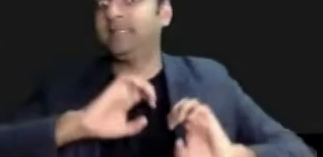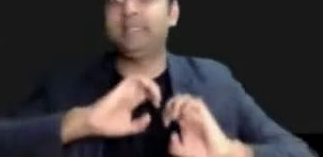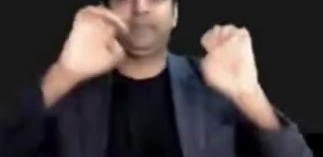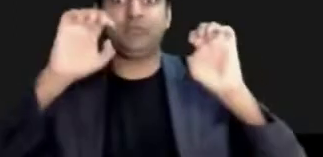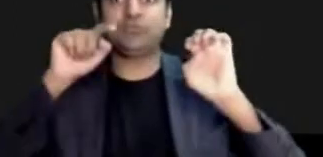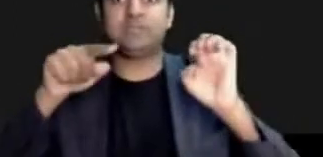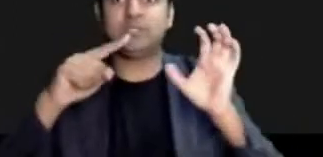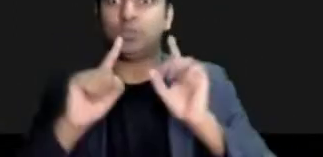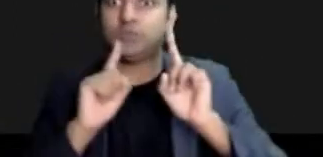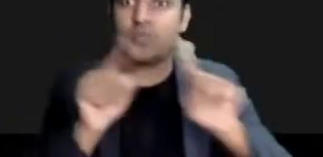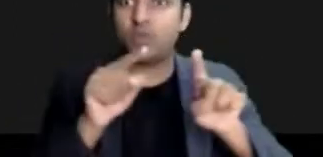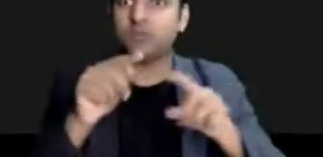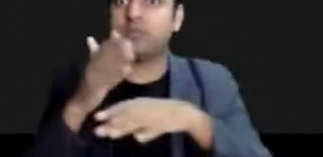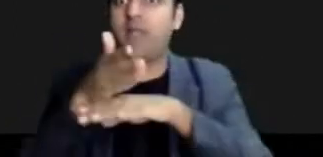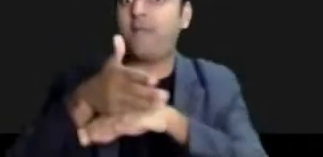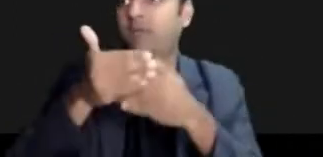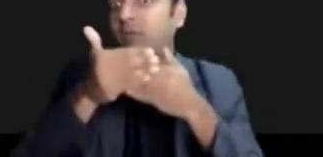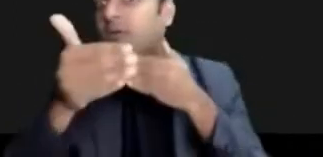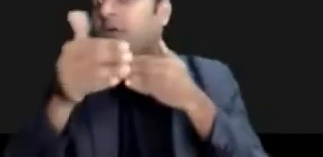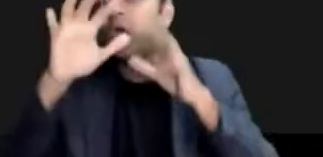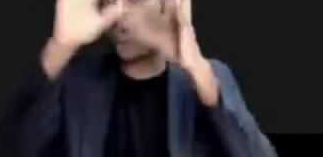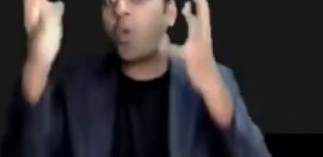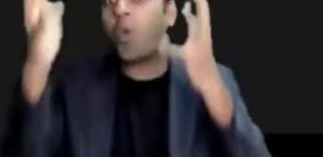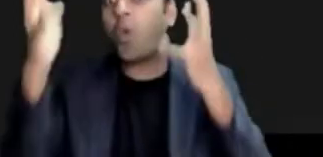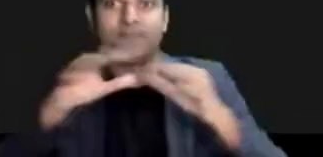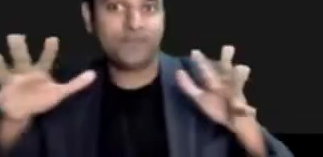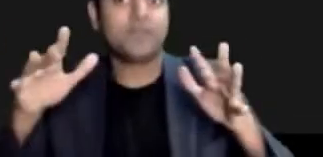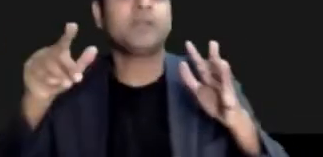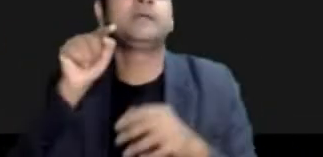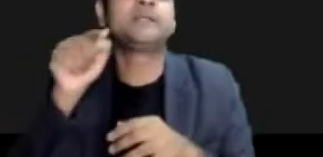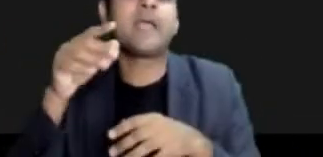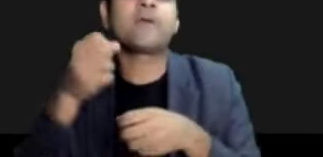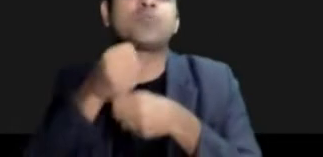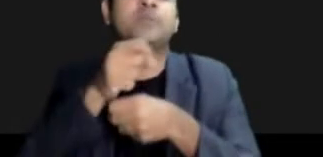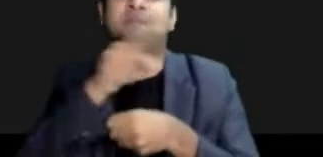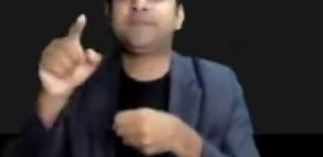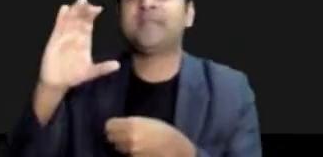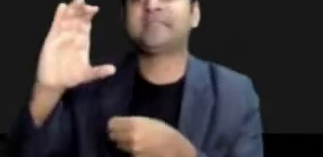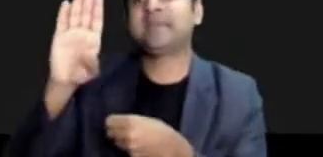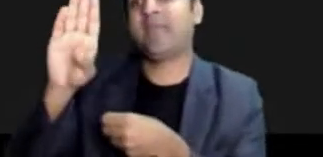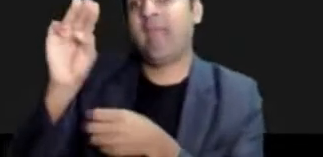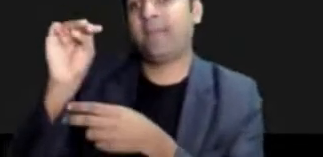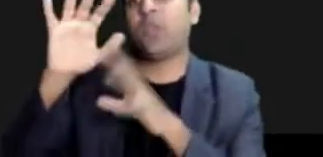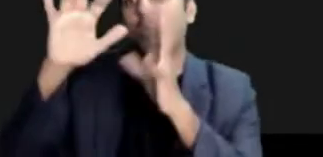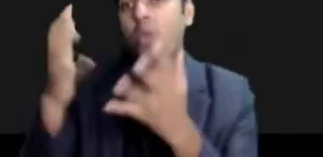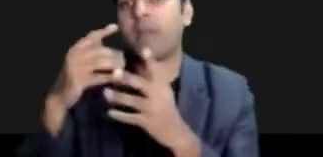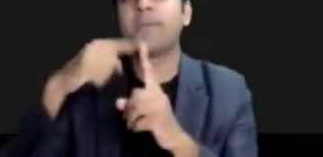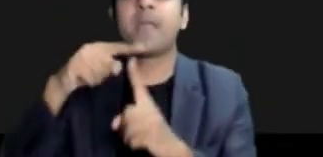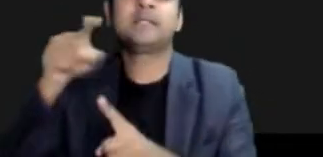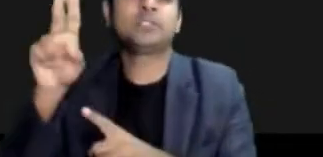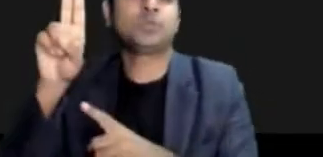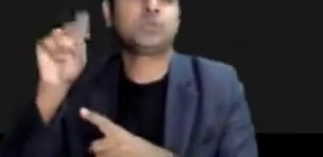on Disability Working Group on Disability Inclusive Climate Action. Ilham's education is international and human rights